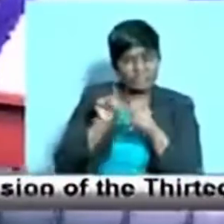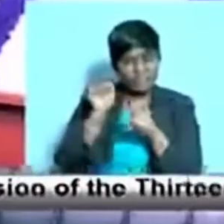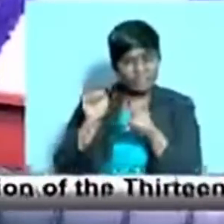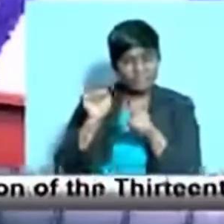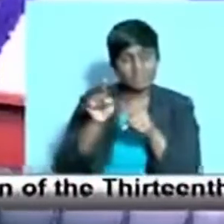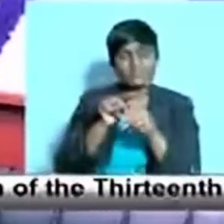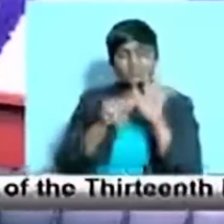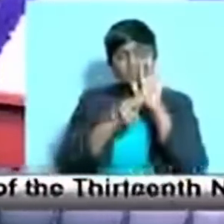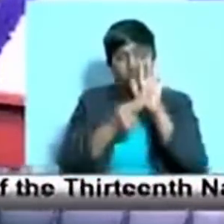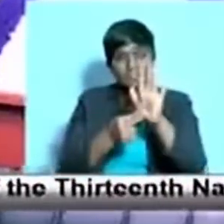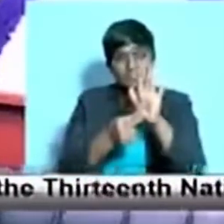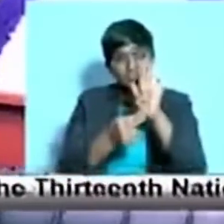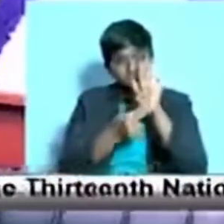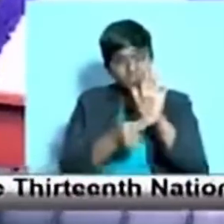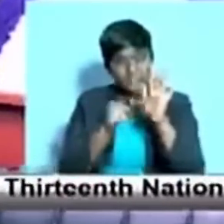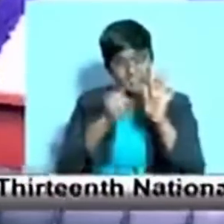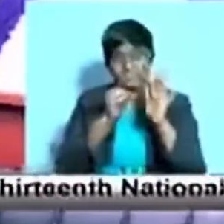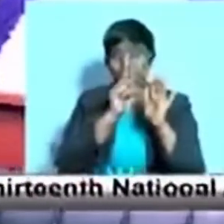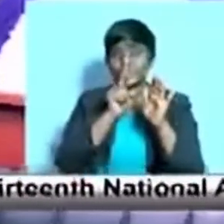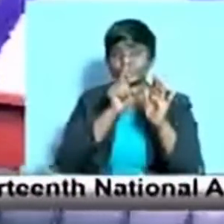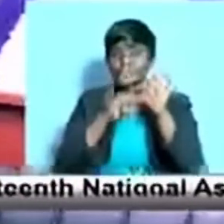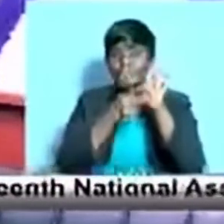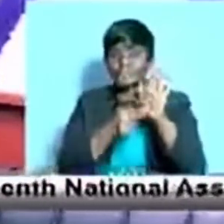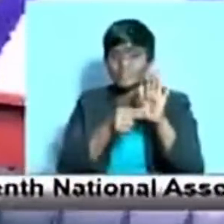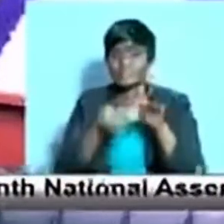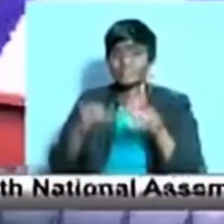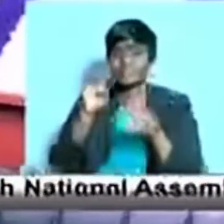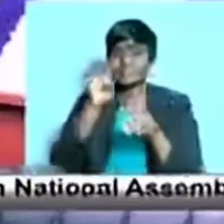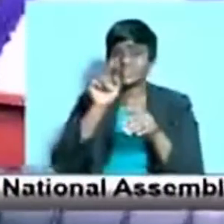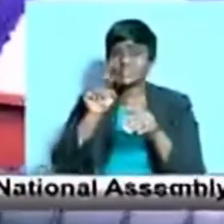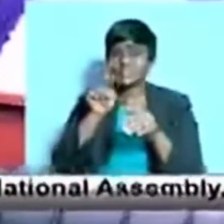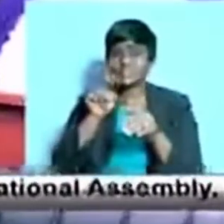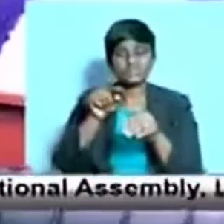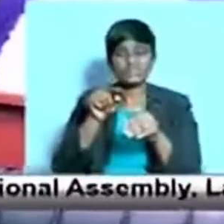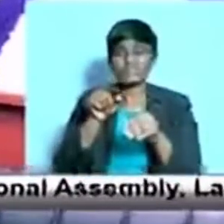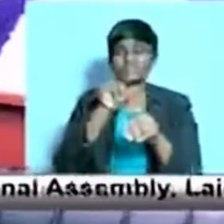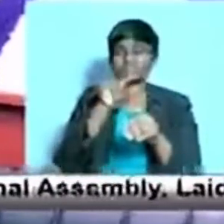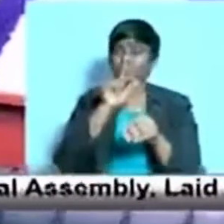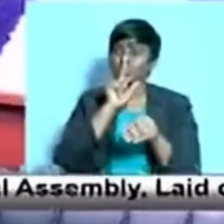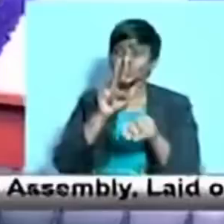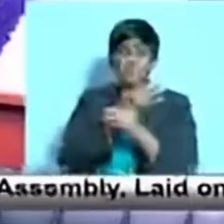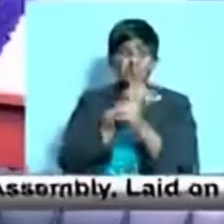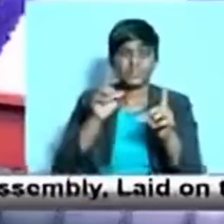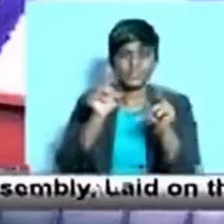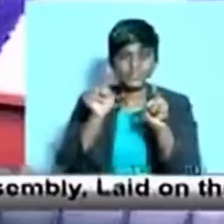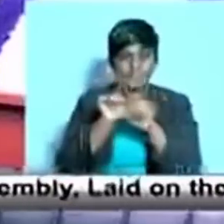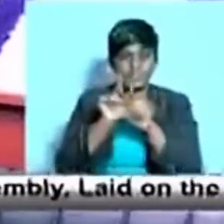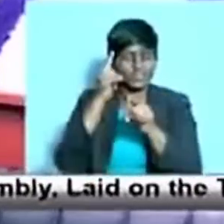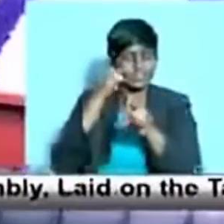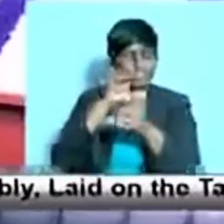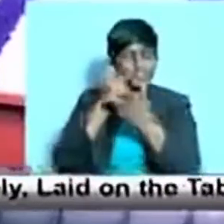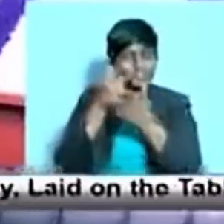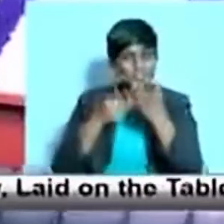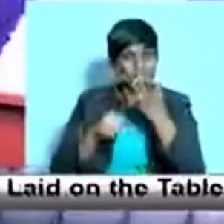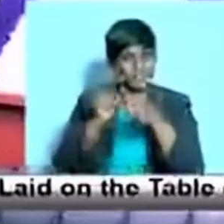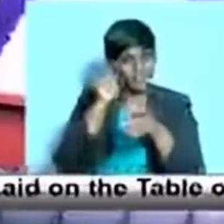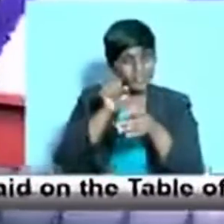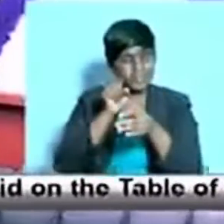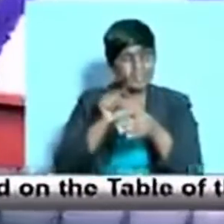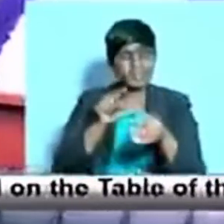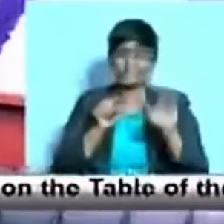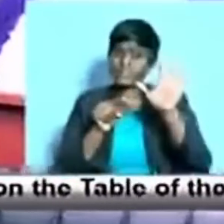proper demonstration of for democracy and for everyone. It is